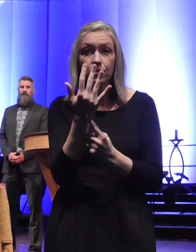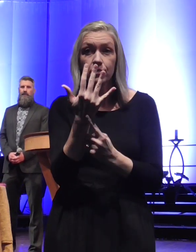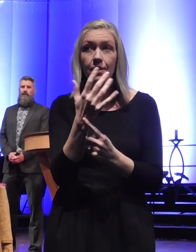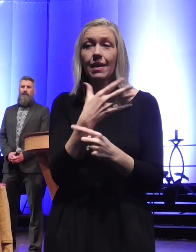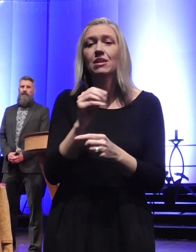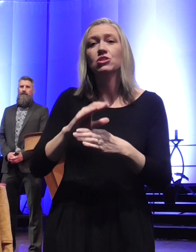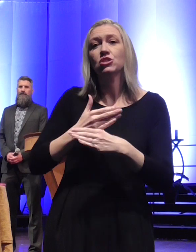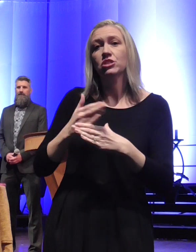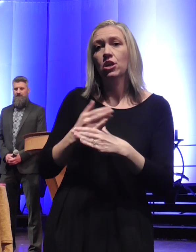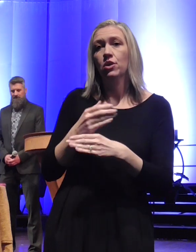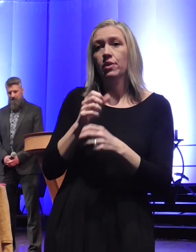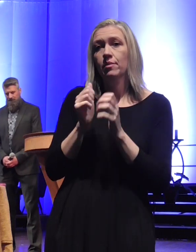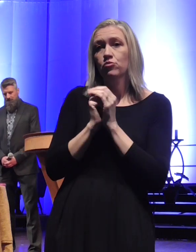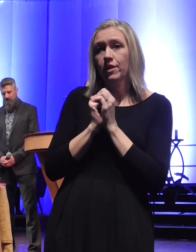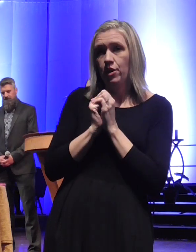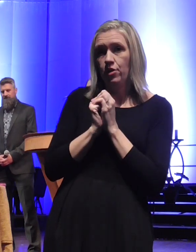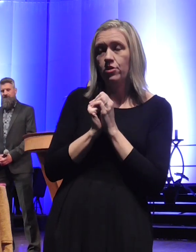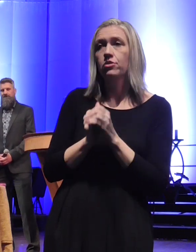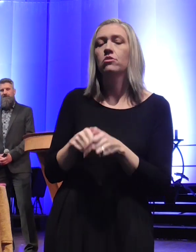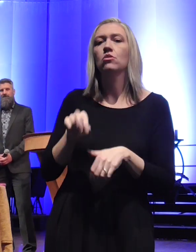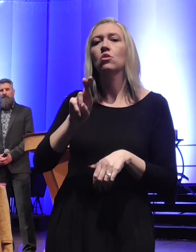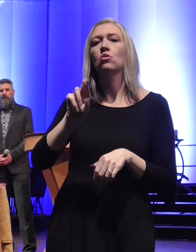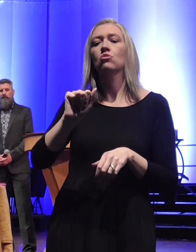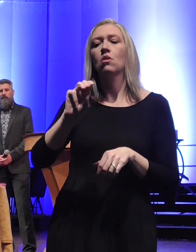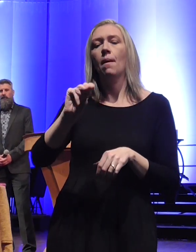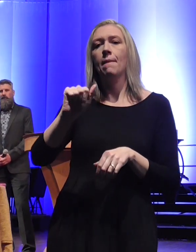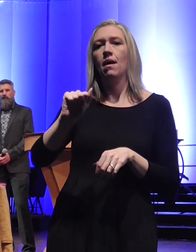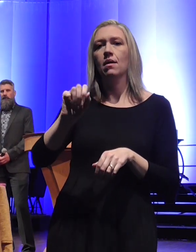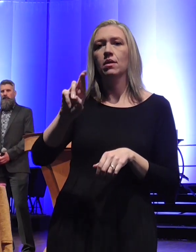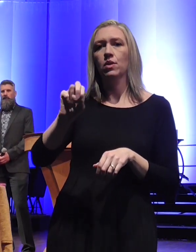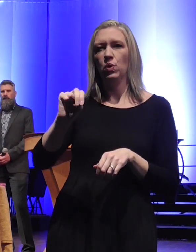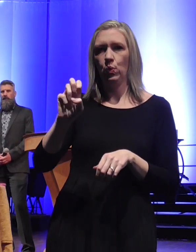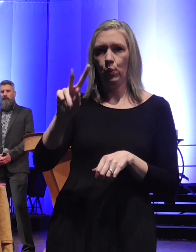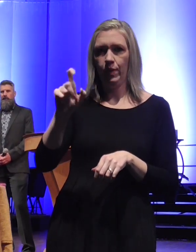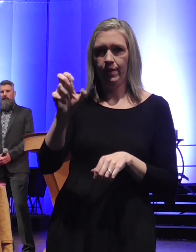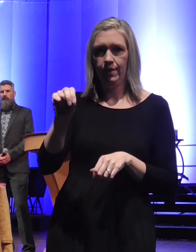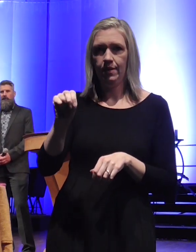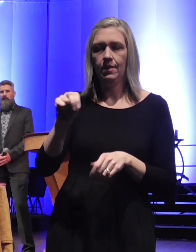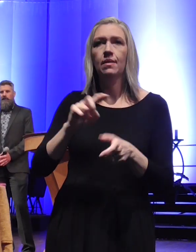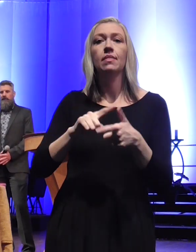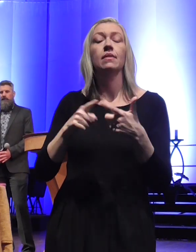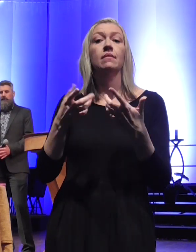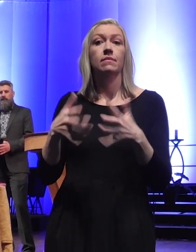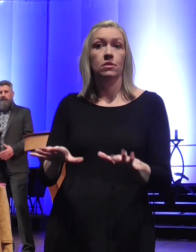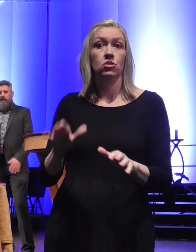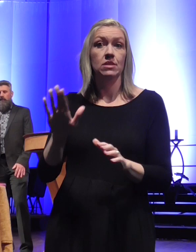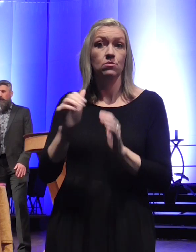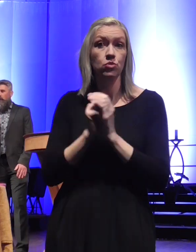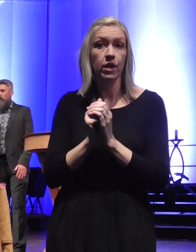prayer is Rama Newton, which will be followed by a sacred song by Jennifer Burnett.